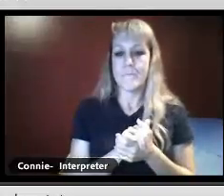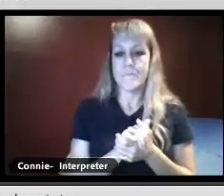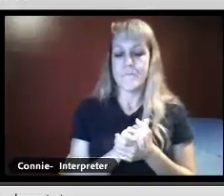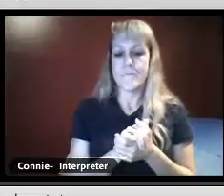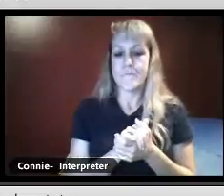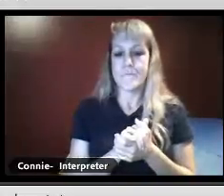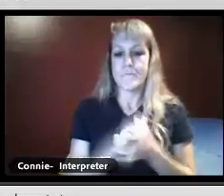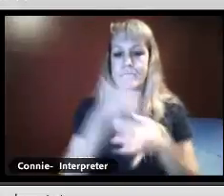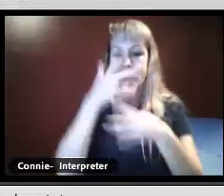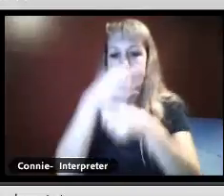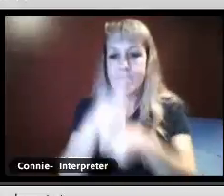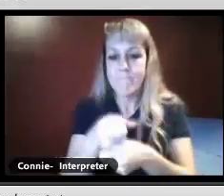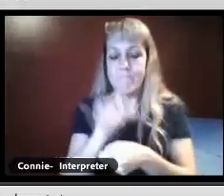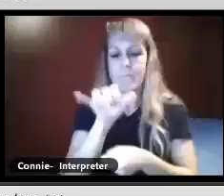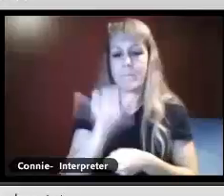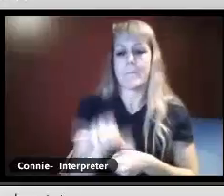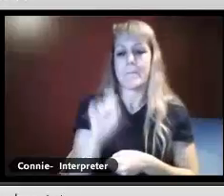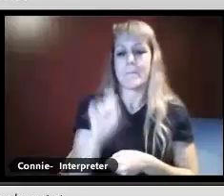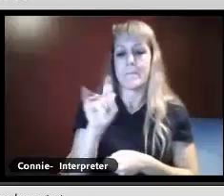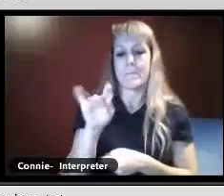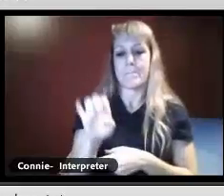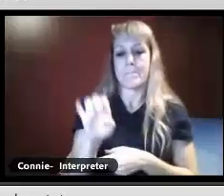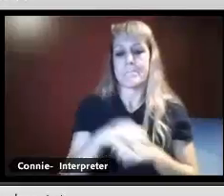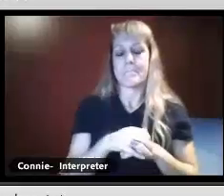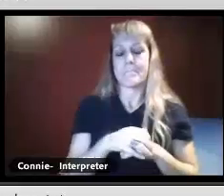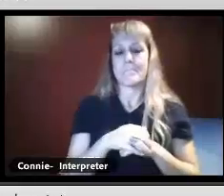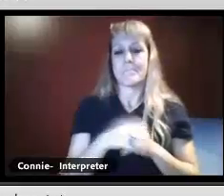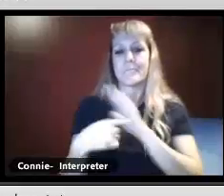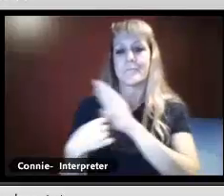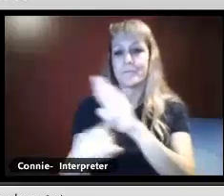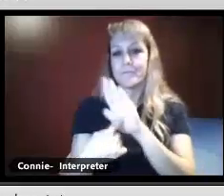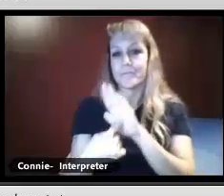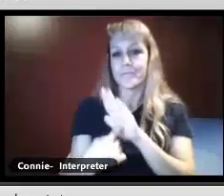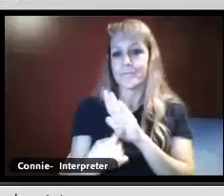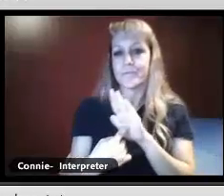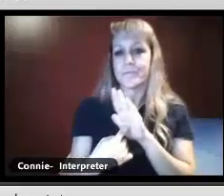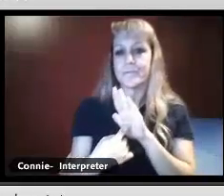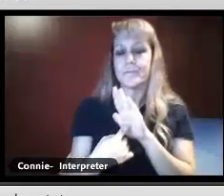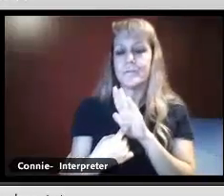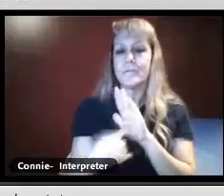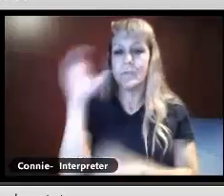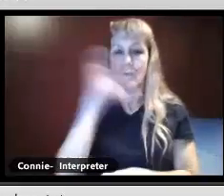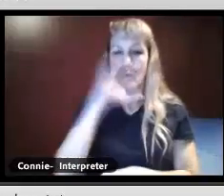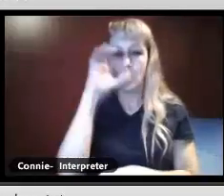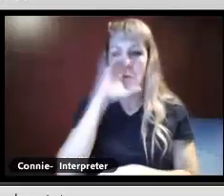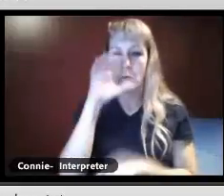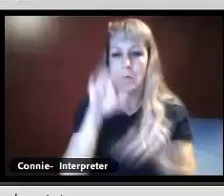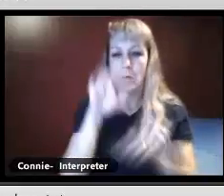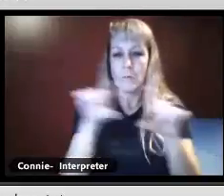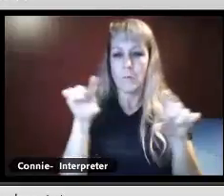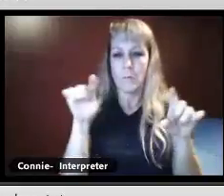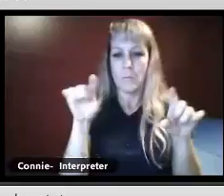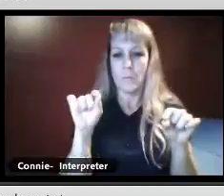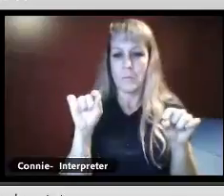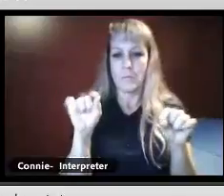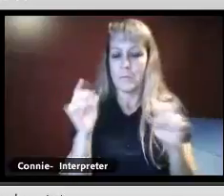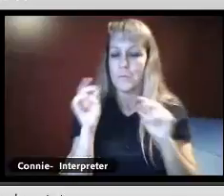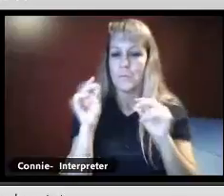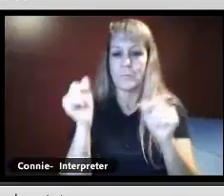attractive about this site is that it presents you with a search box immediately.